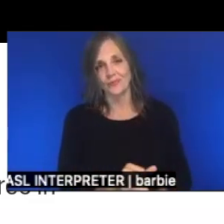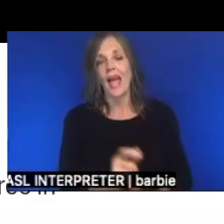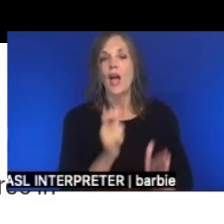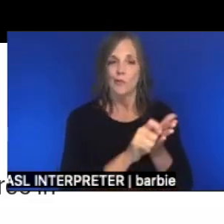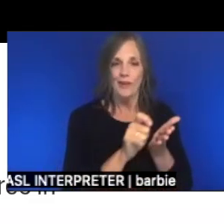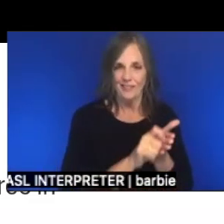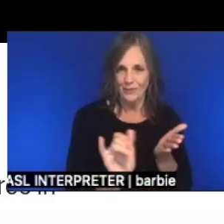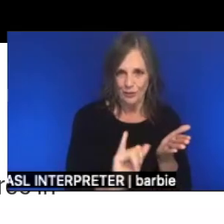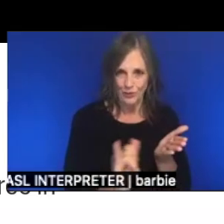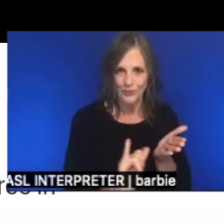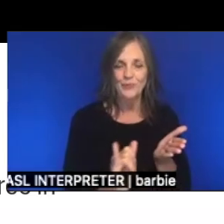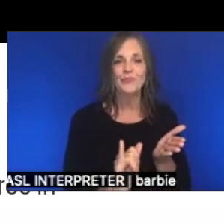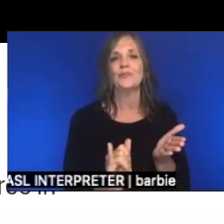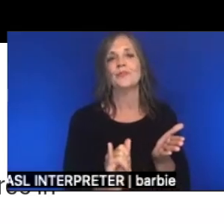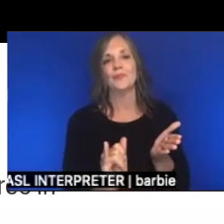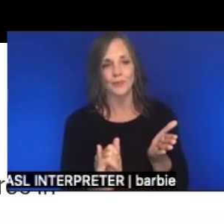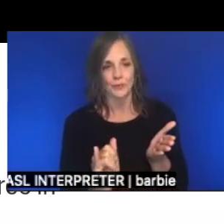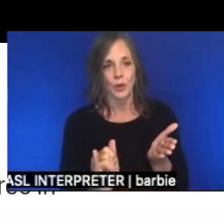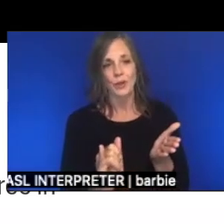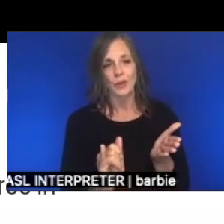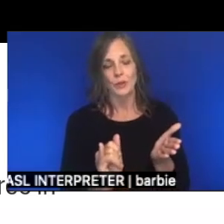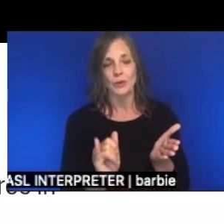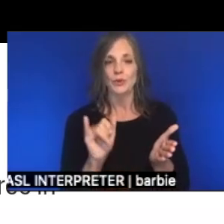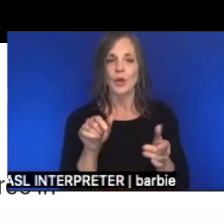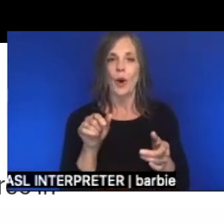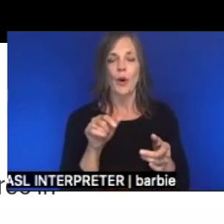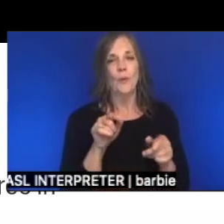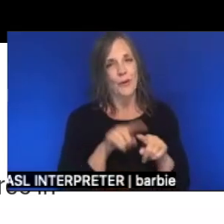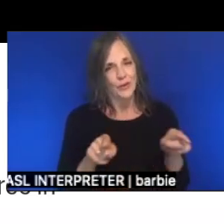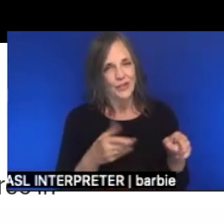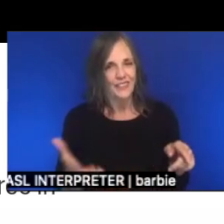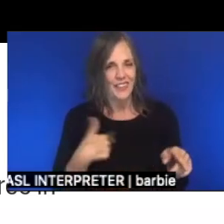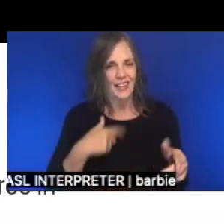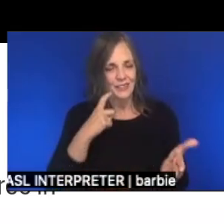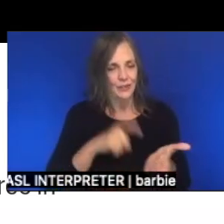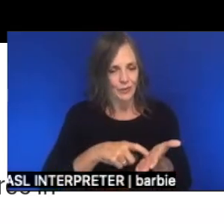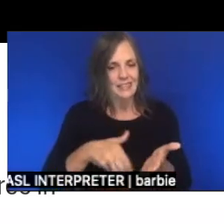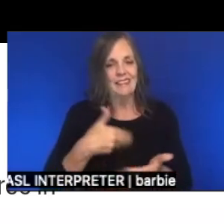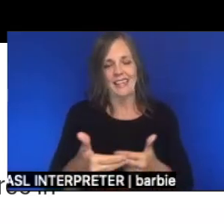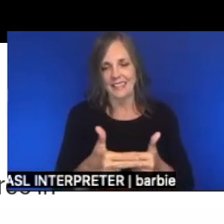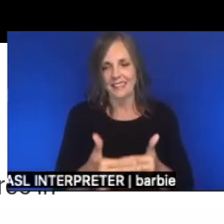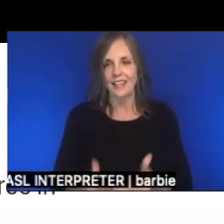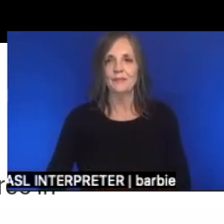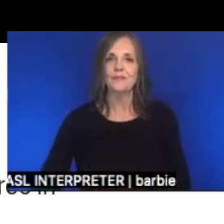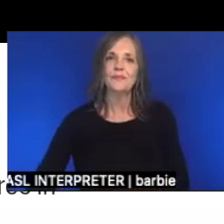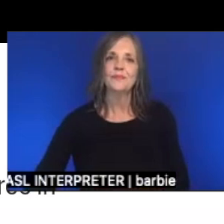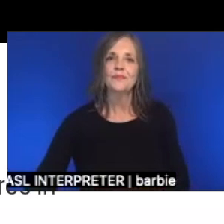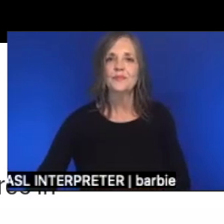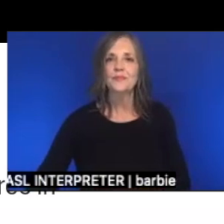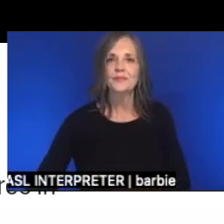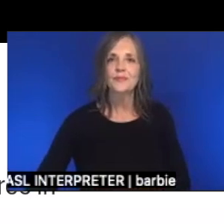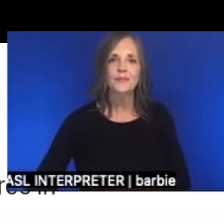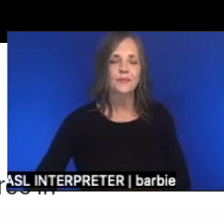language, but this is like two different things, as we will see in the next slides. And I'm currently working as